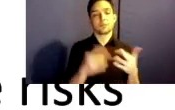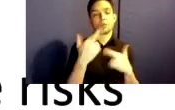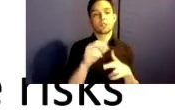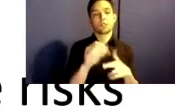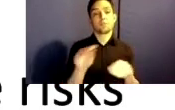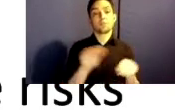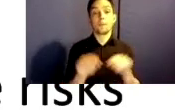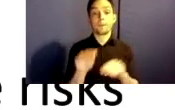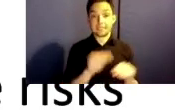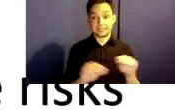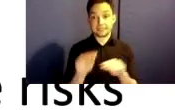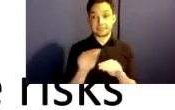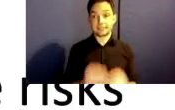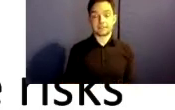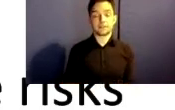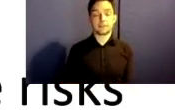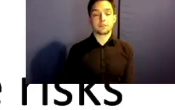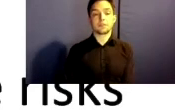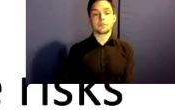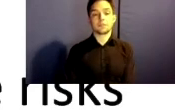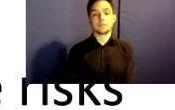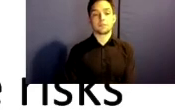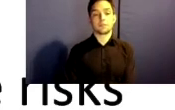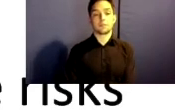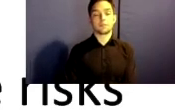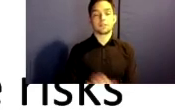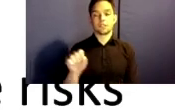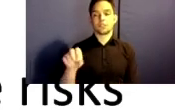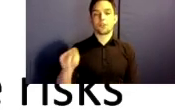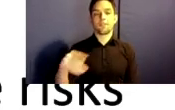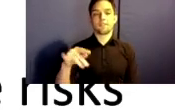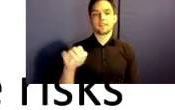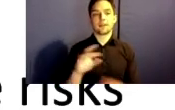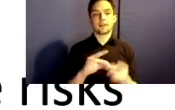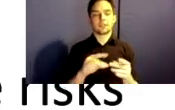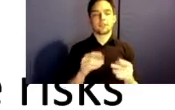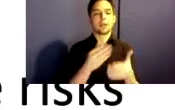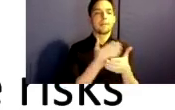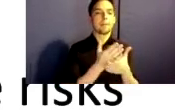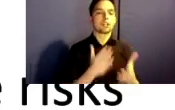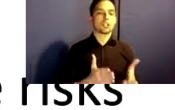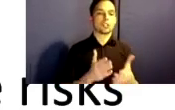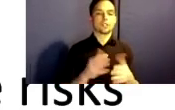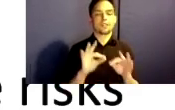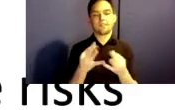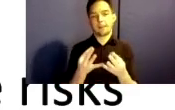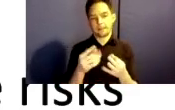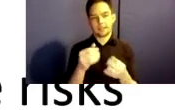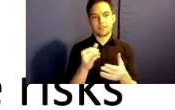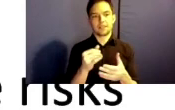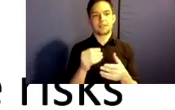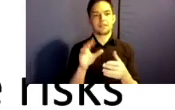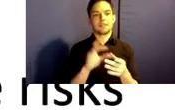movement, as Sophie mentioned, imposed by partners or family, whether women and